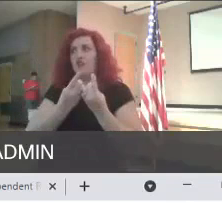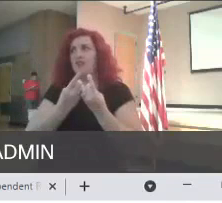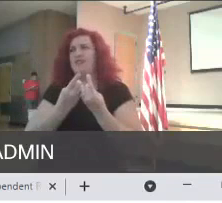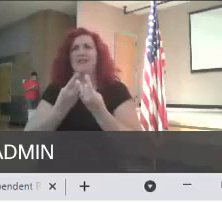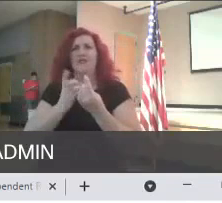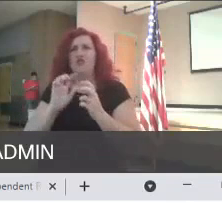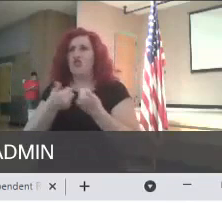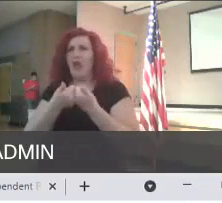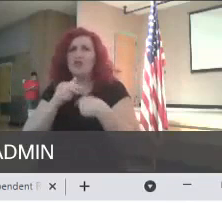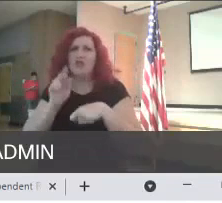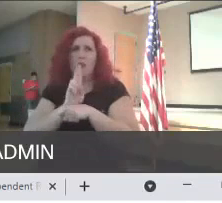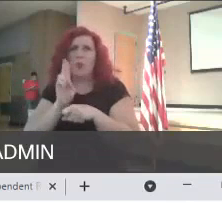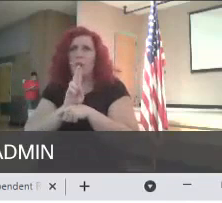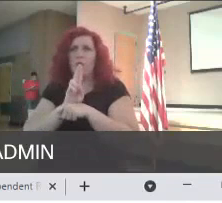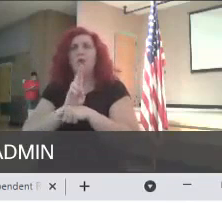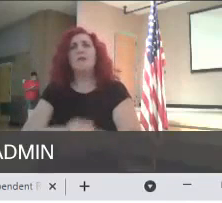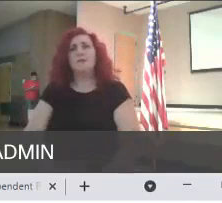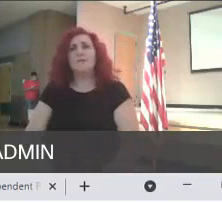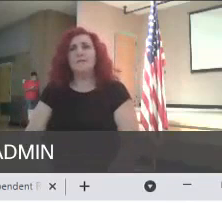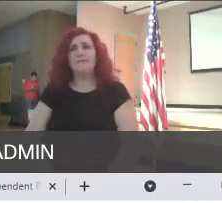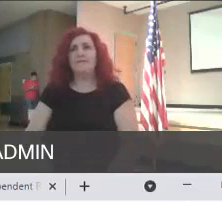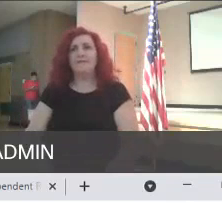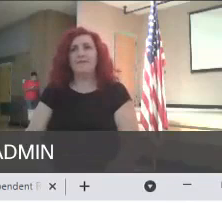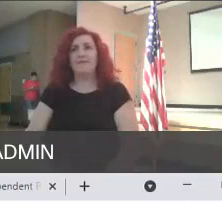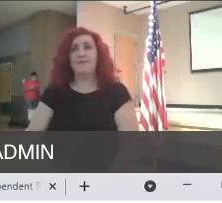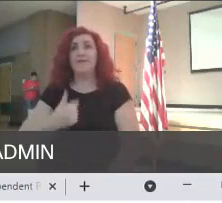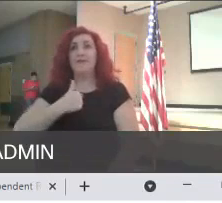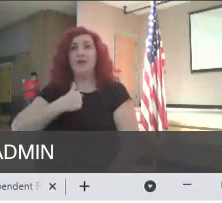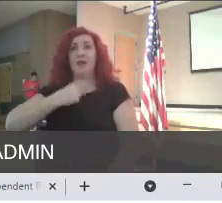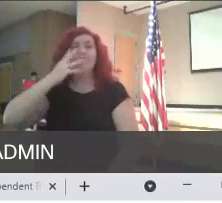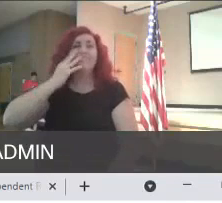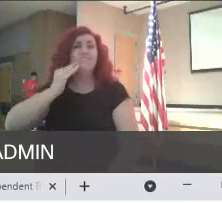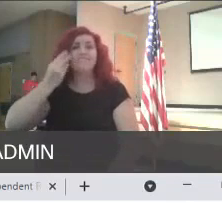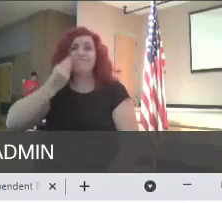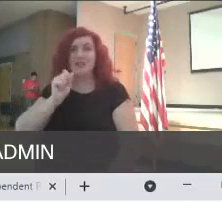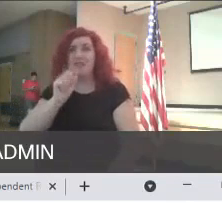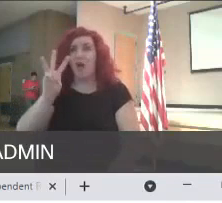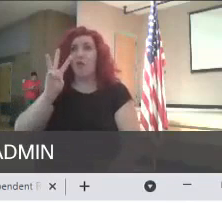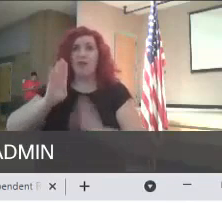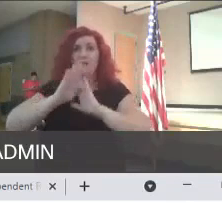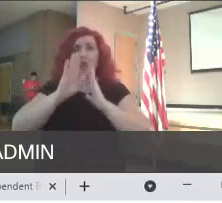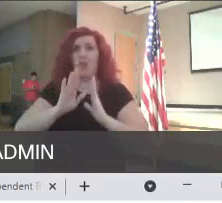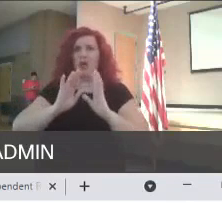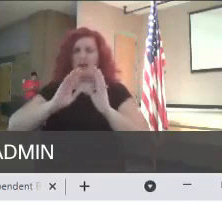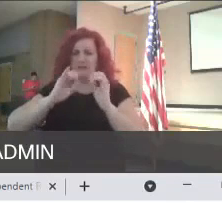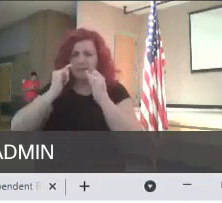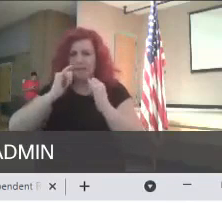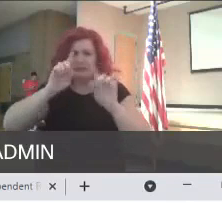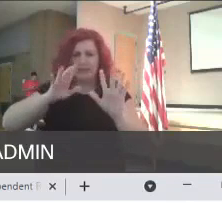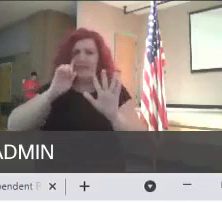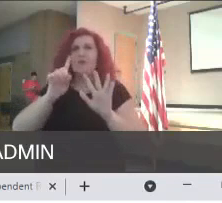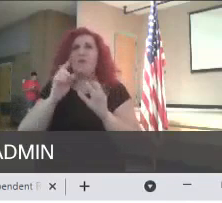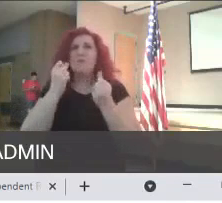too difficult to use. I'm an experienced software developer, and I've tinkered with it for hours without finishing a single